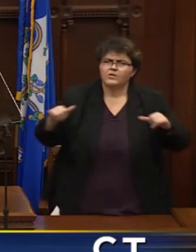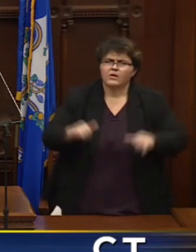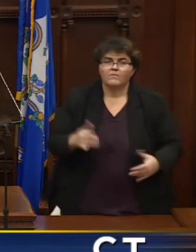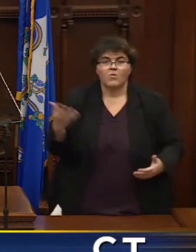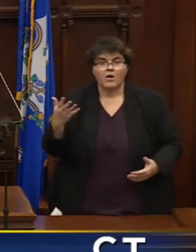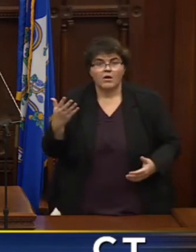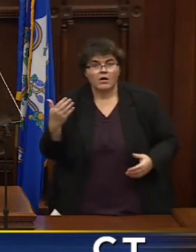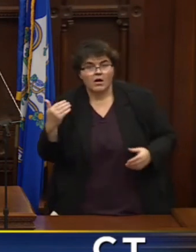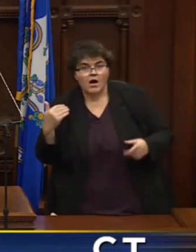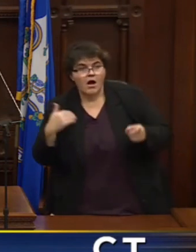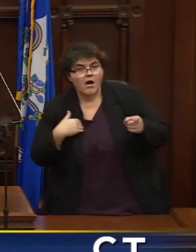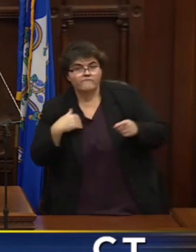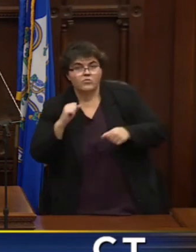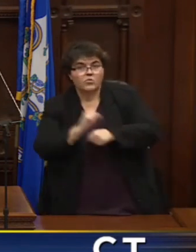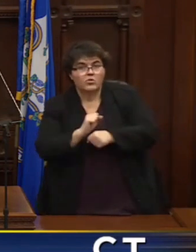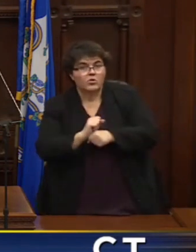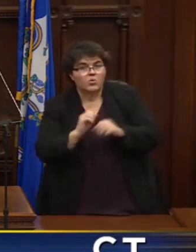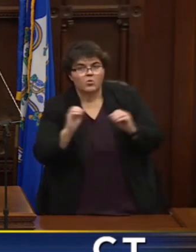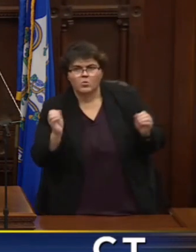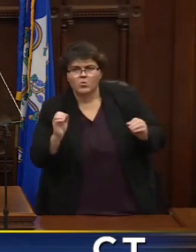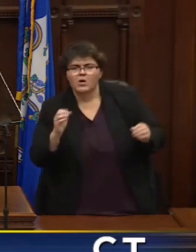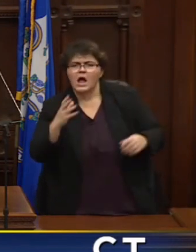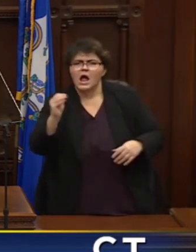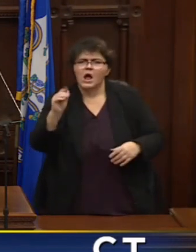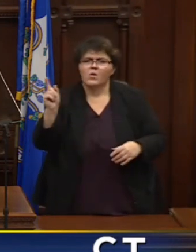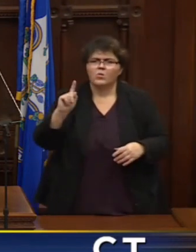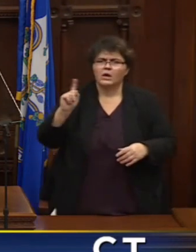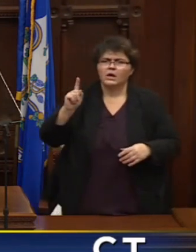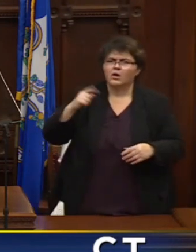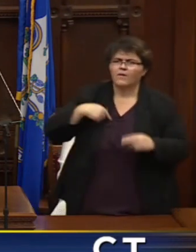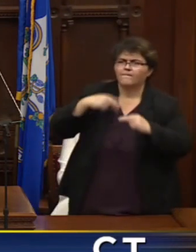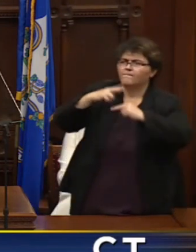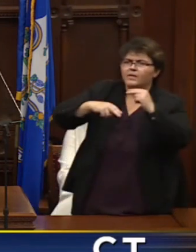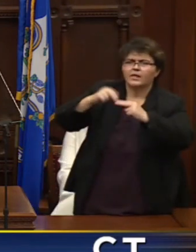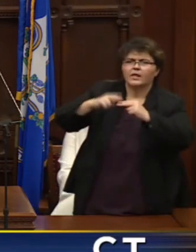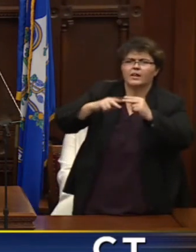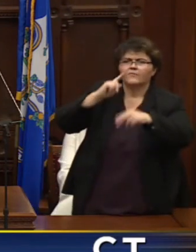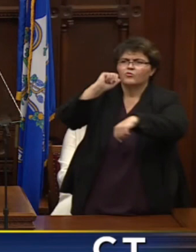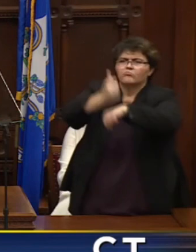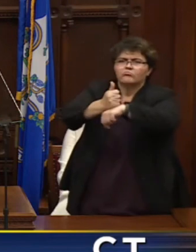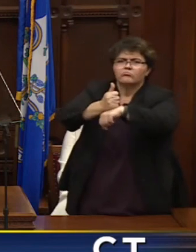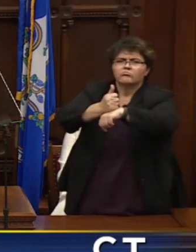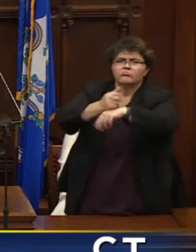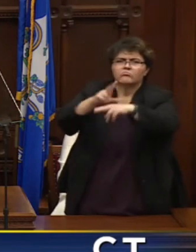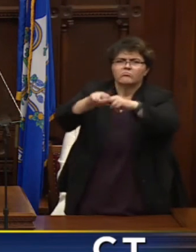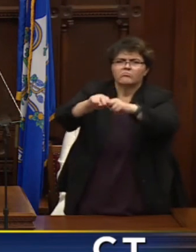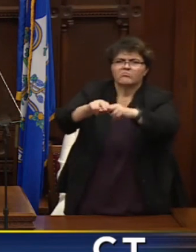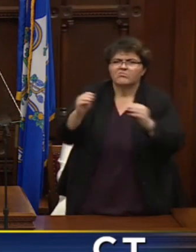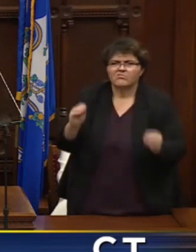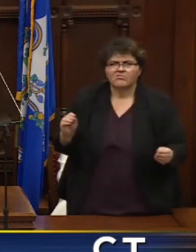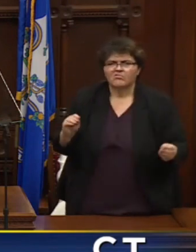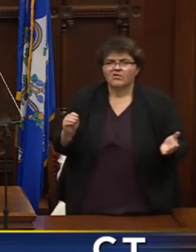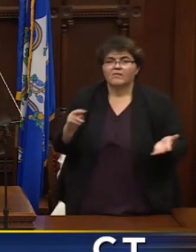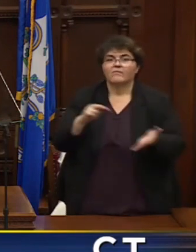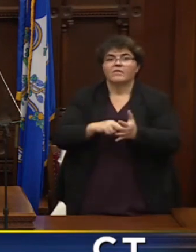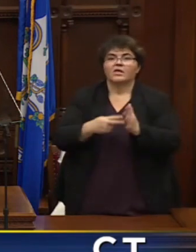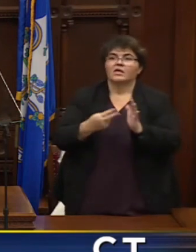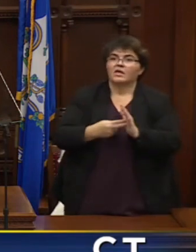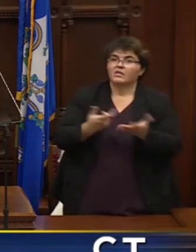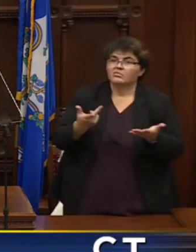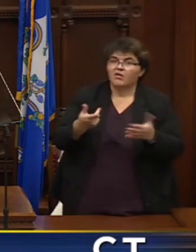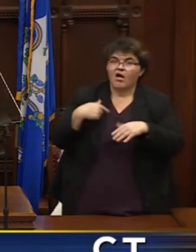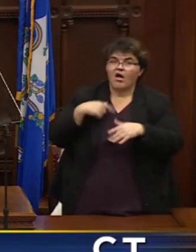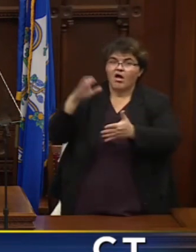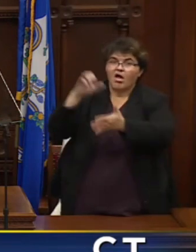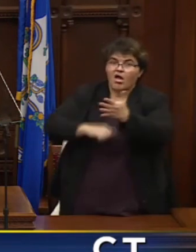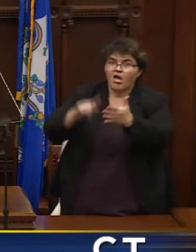live. And the answer can't simply be more subsidies. Connecticut towns and cities, here's the deal. You tell us